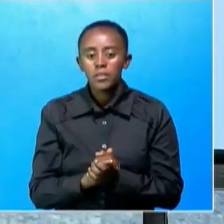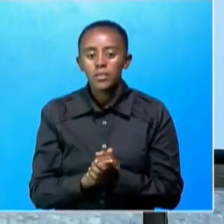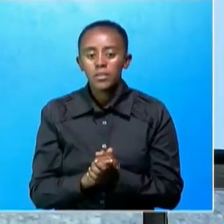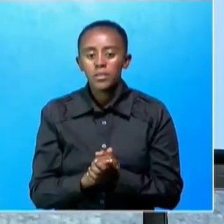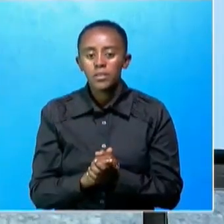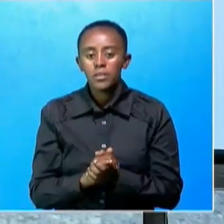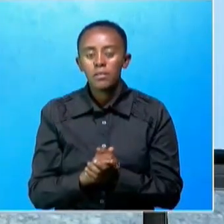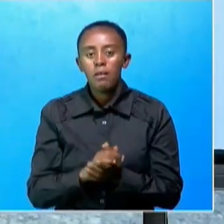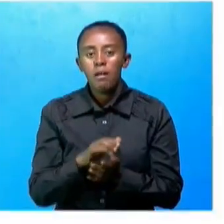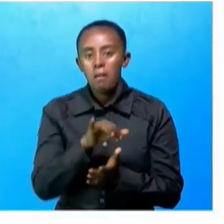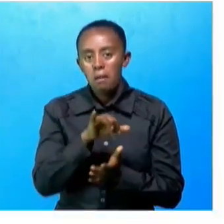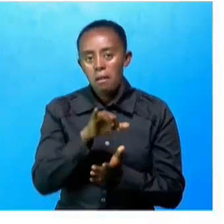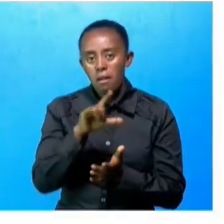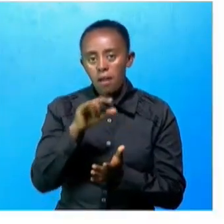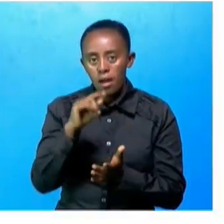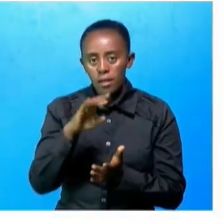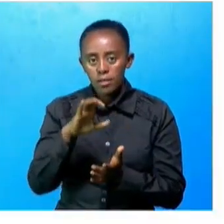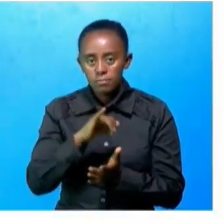Like.